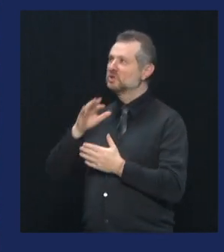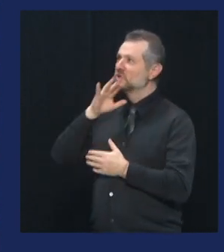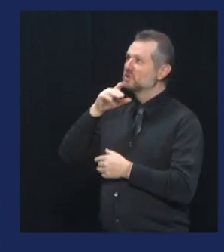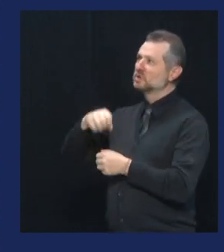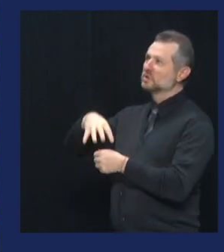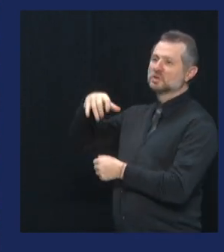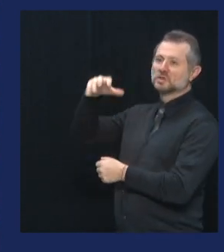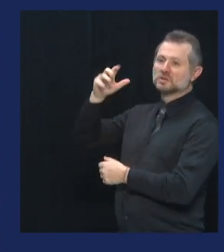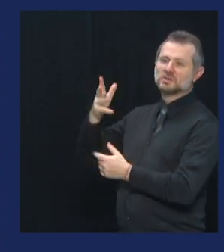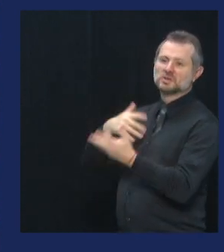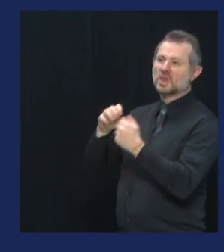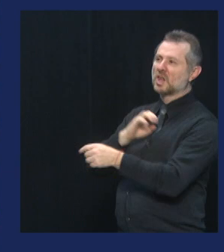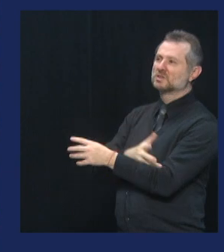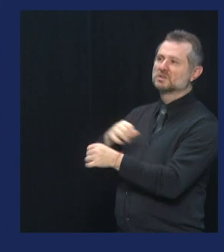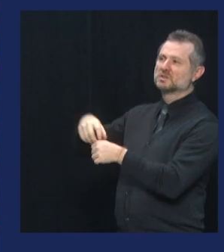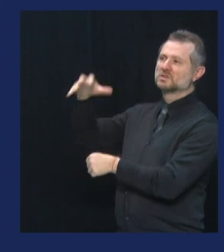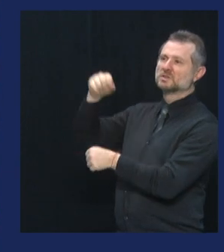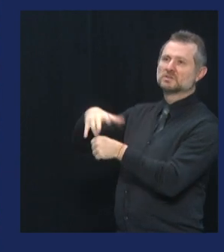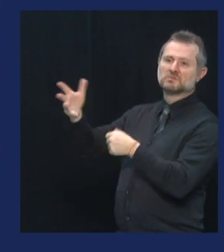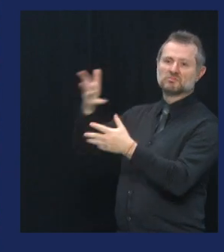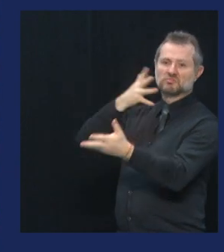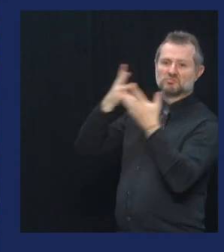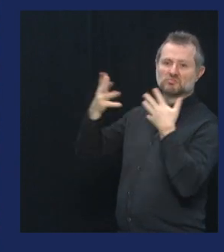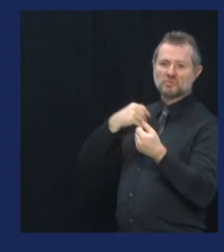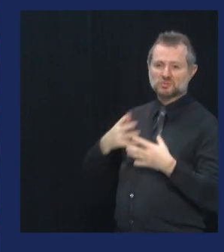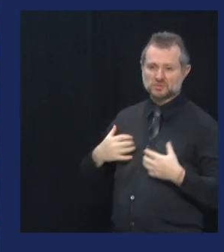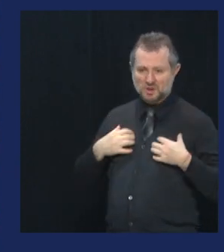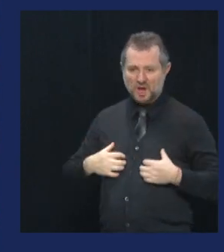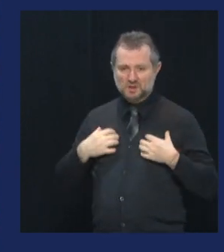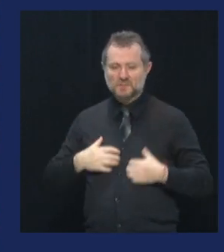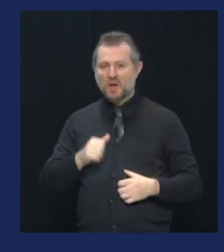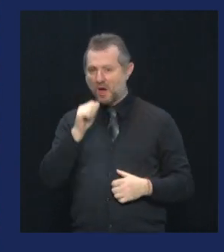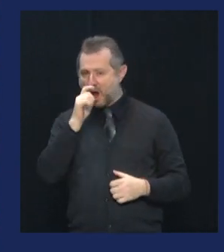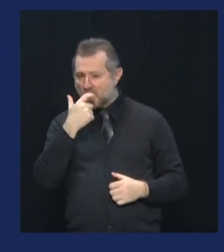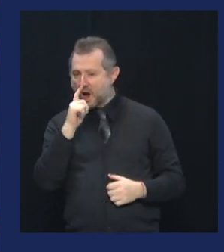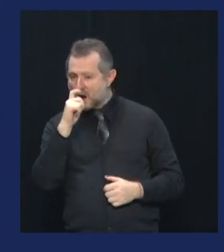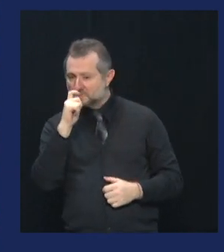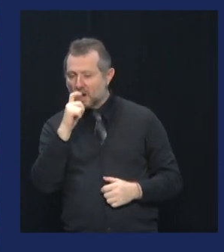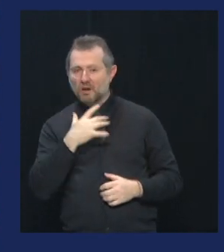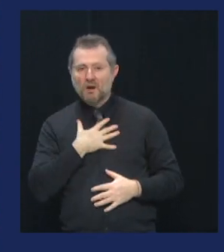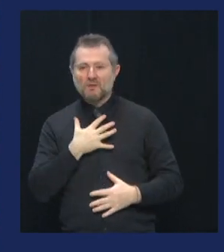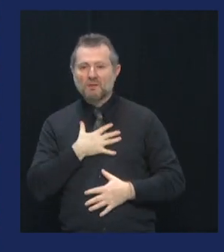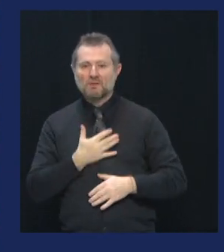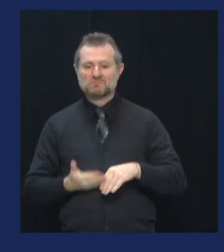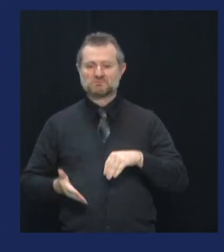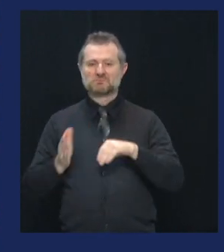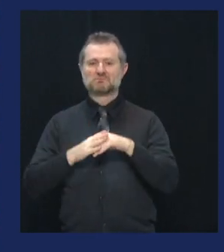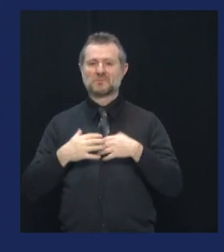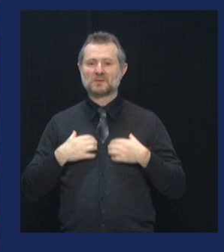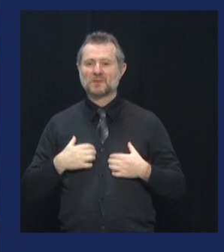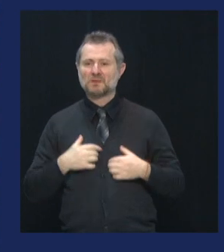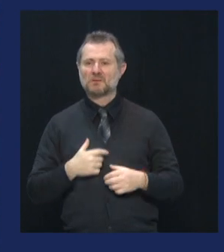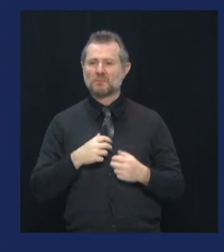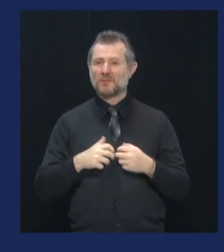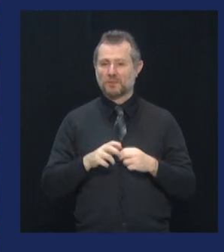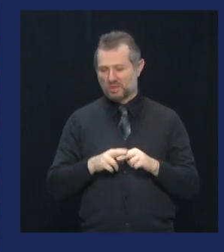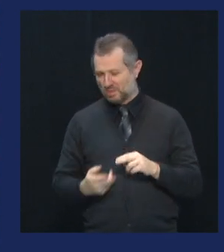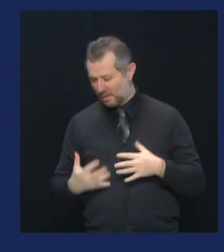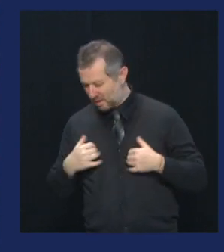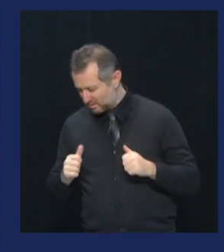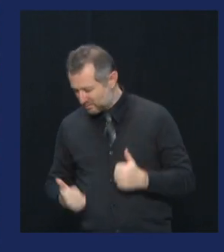This has led to higher rates of asthma and other adverse health effects. Many of these effects actually